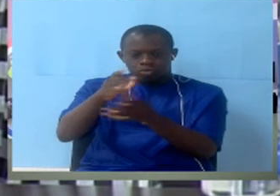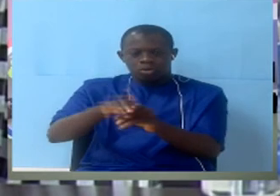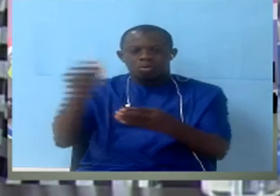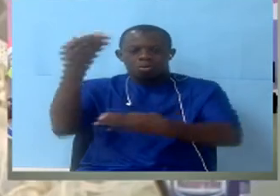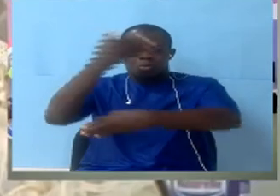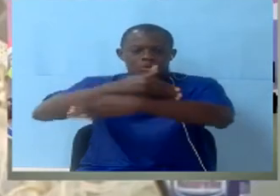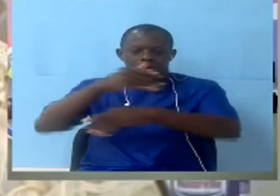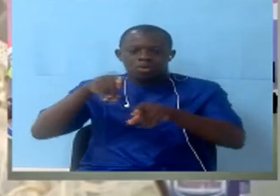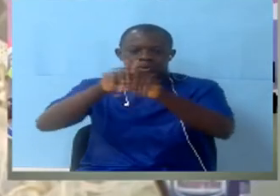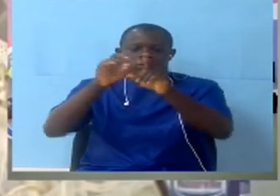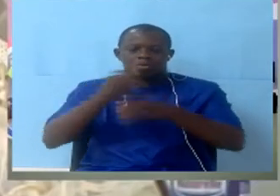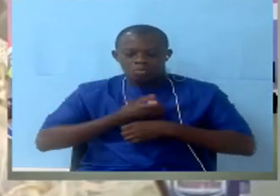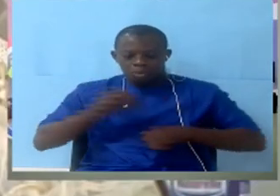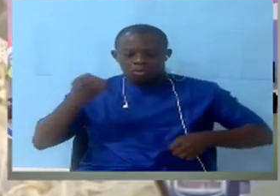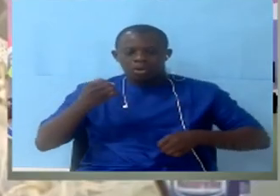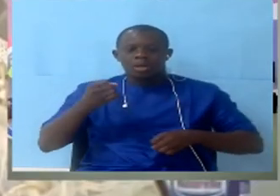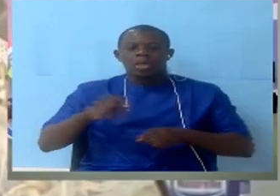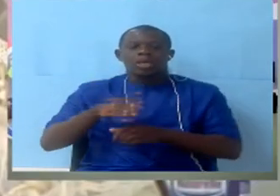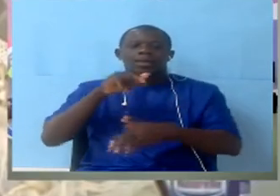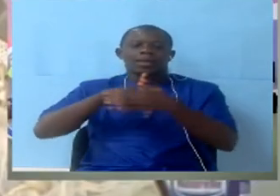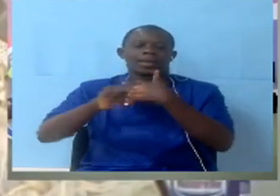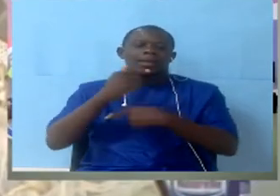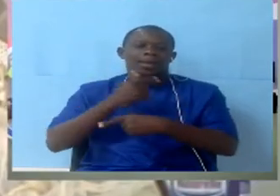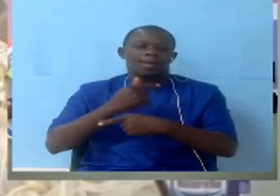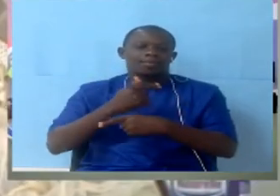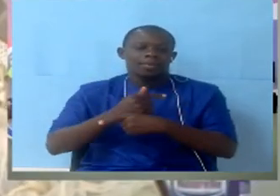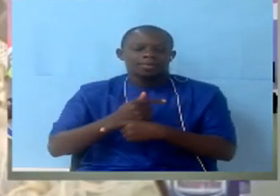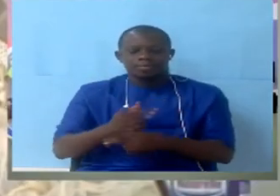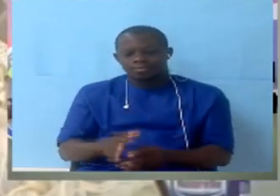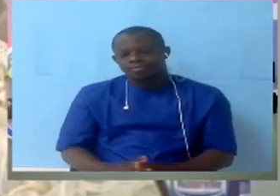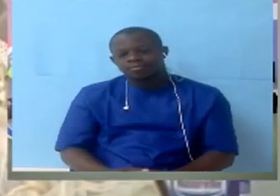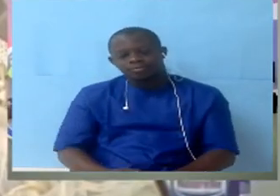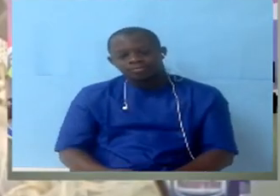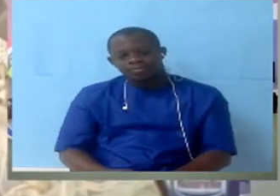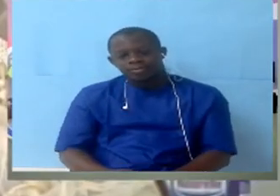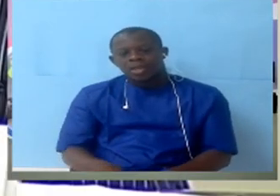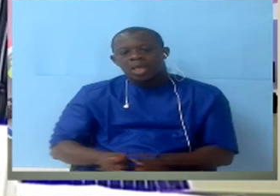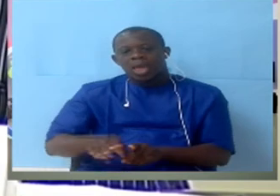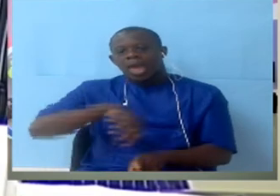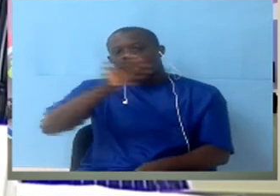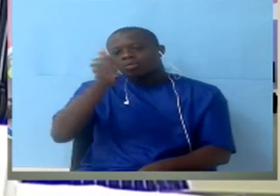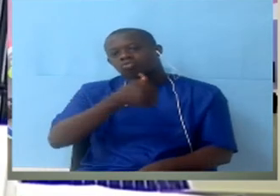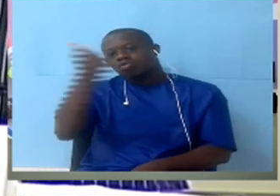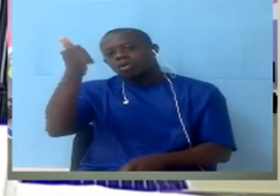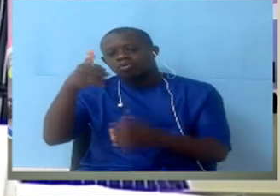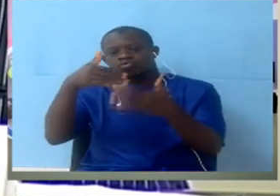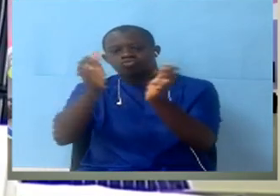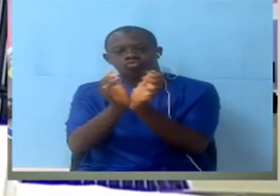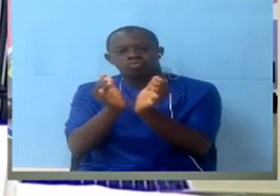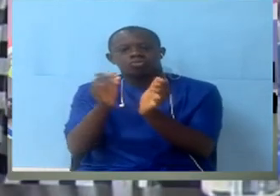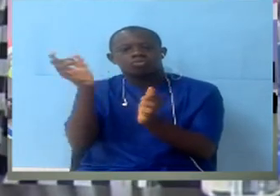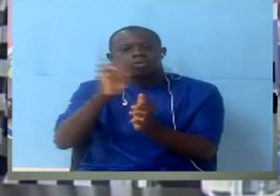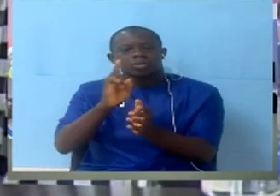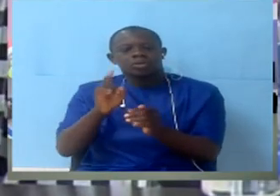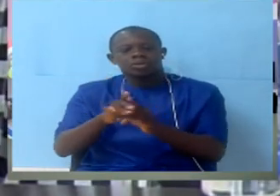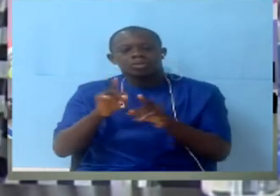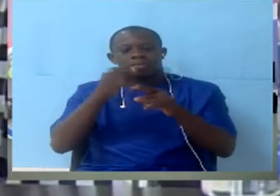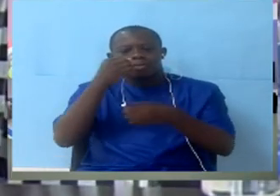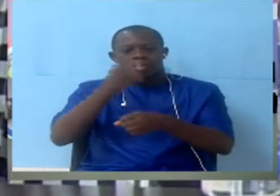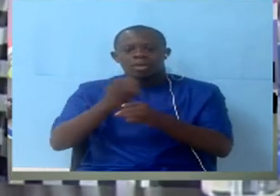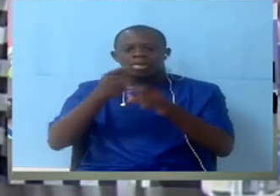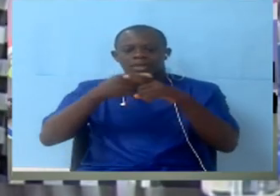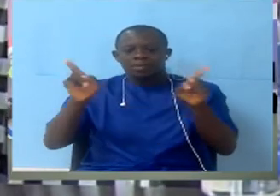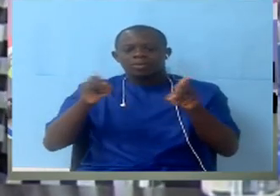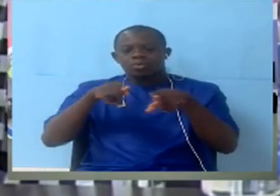arms. The Gambian soil. Who come into the Gambian territory. And the other group? What differentiates you with the other group?